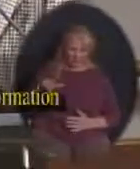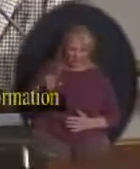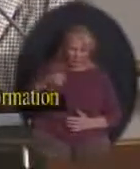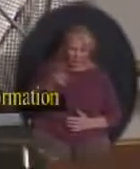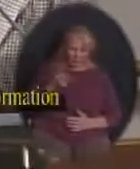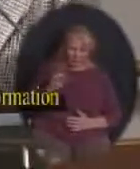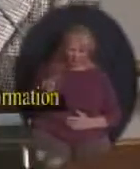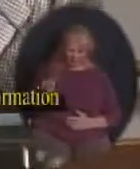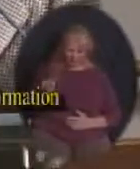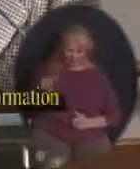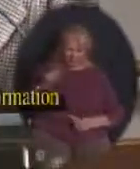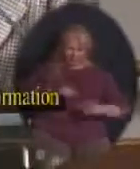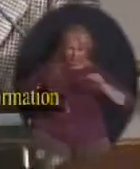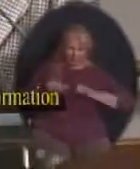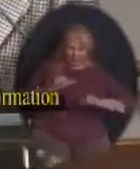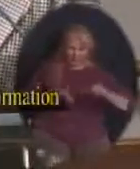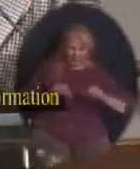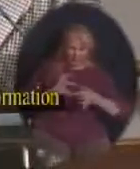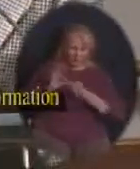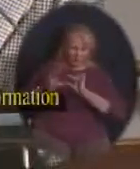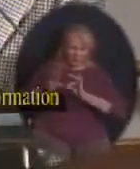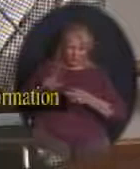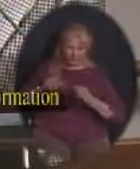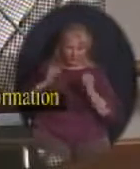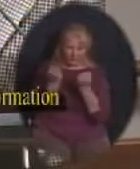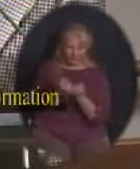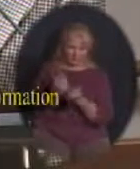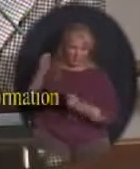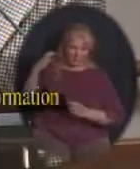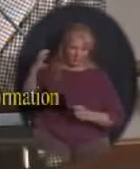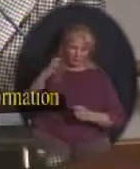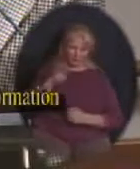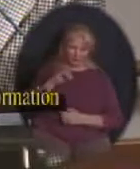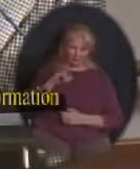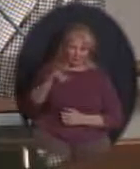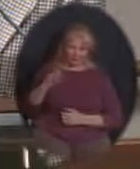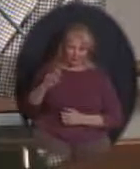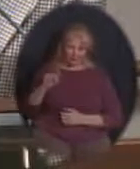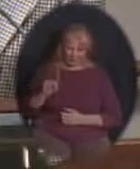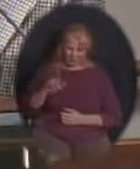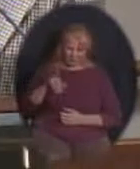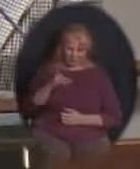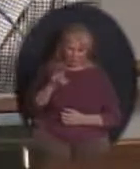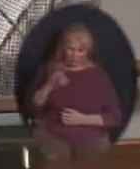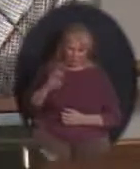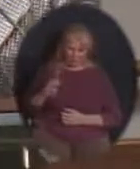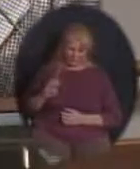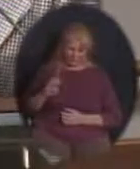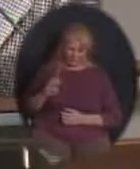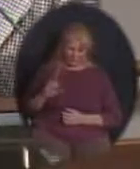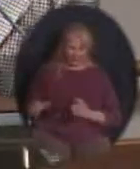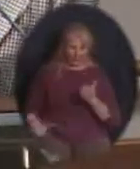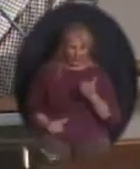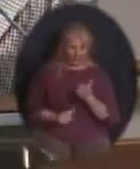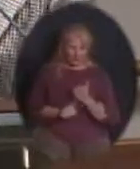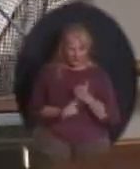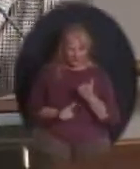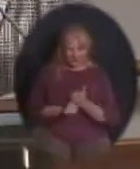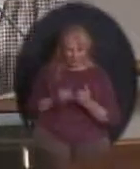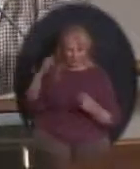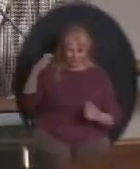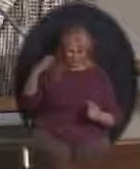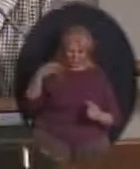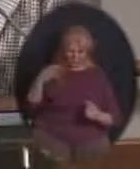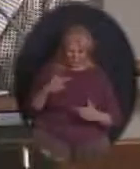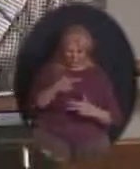team and their coaches, Eileen Curling and Julie Miller, and assistant coaches Brandon Gillette and Ann Kolarik and Larry